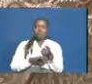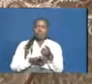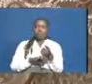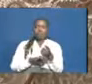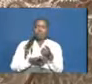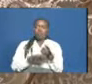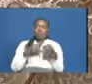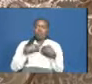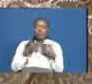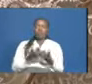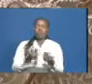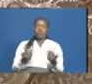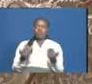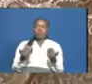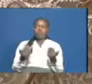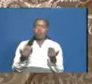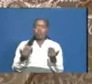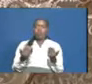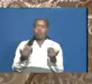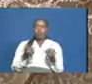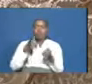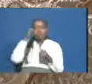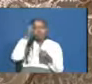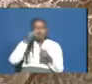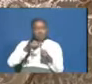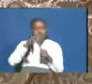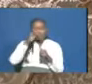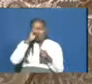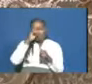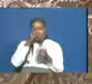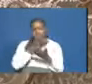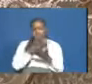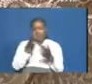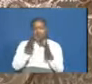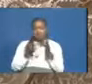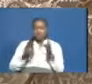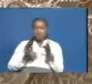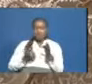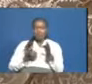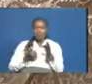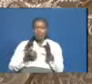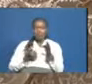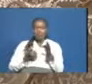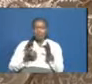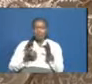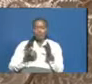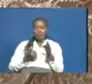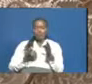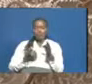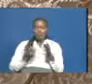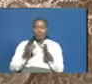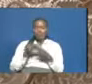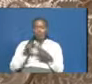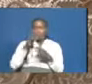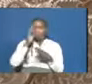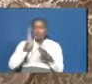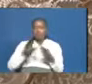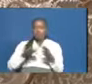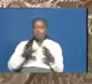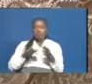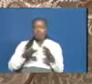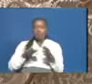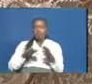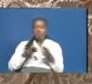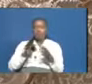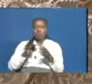have children. And I remember with the police, you know, in the event that a girl, perhaps a police woman, you know, fails to get married, at